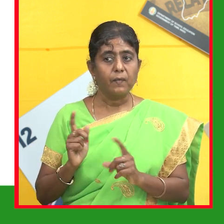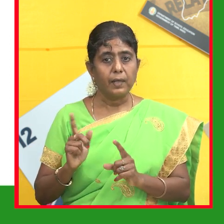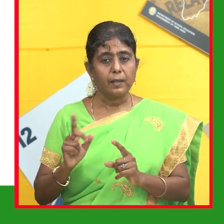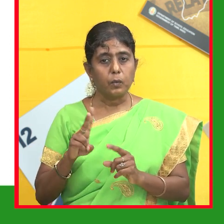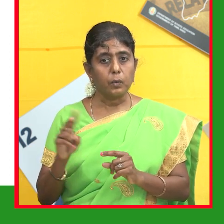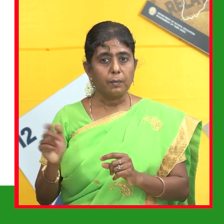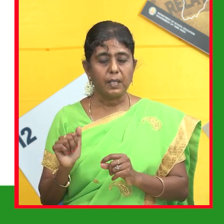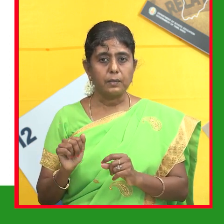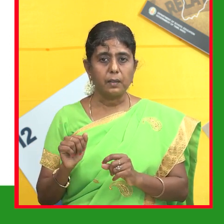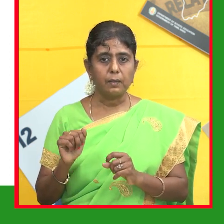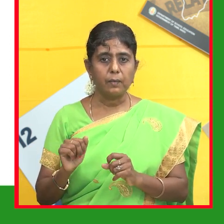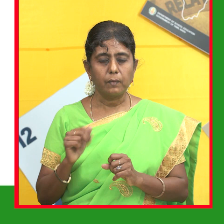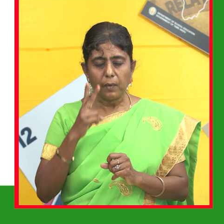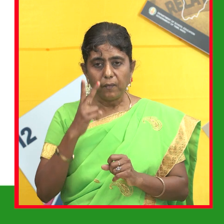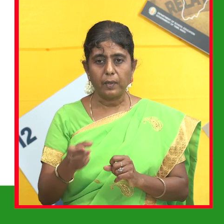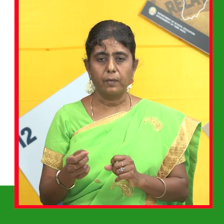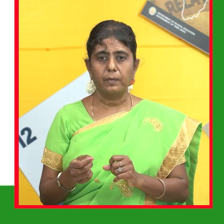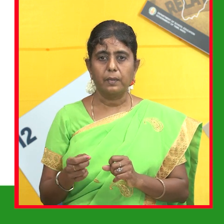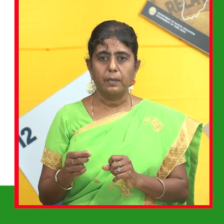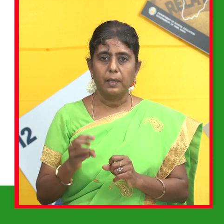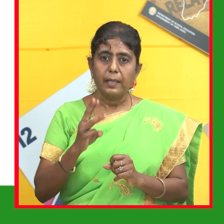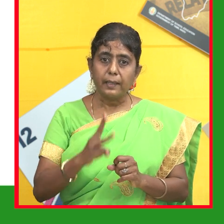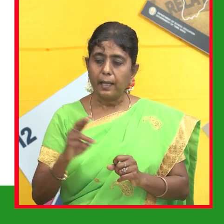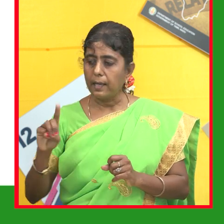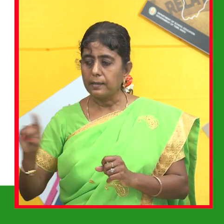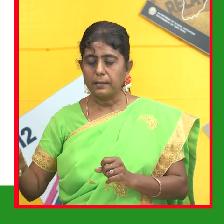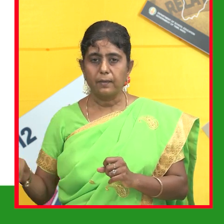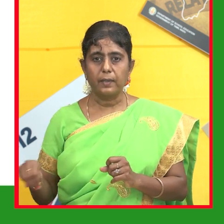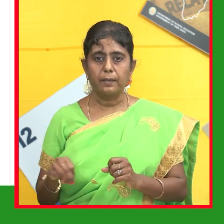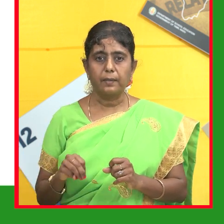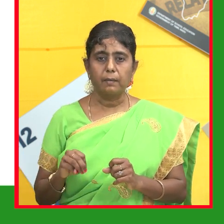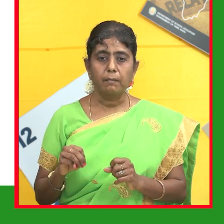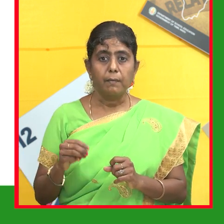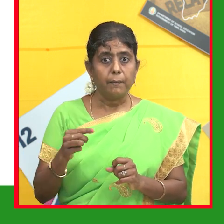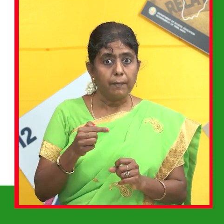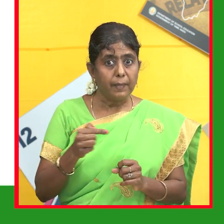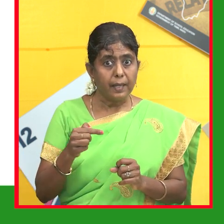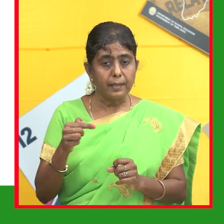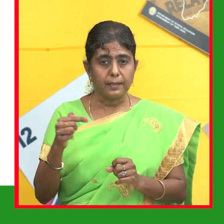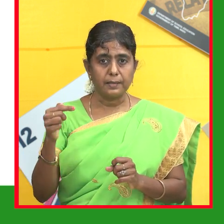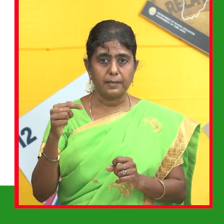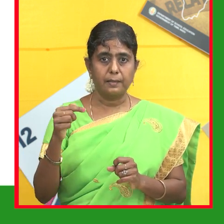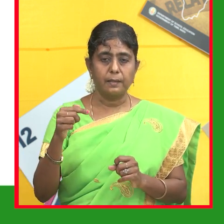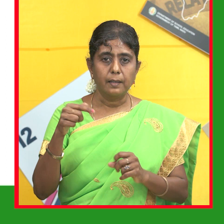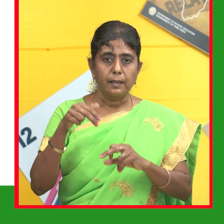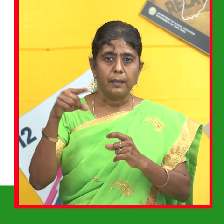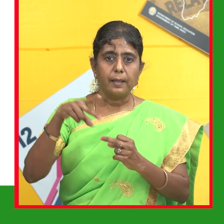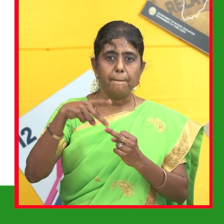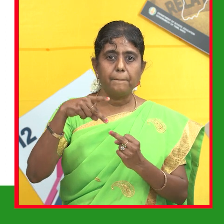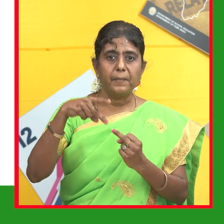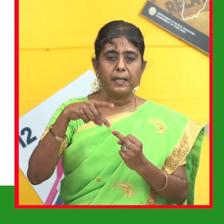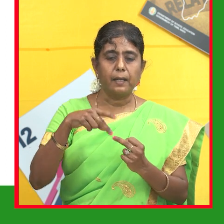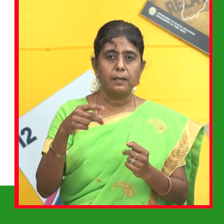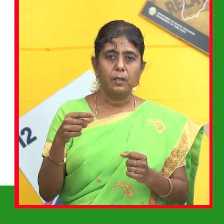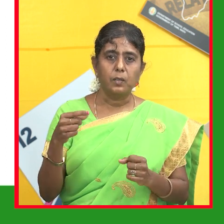What are the two numbers that we have to find out? 3 and 7. But minus 10 is in the middle,